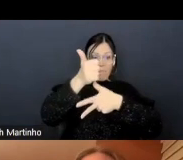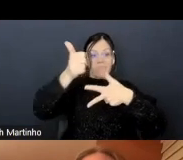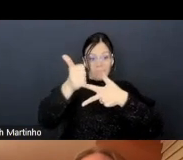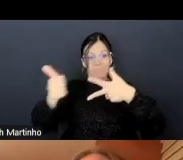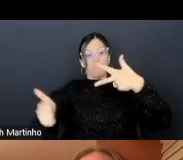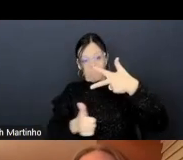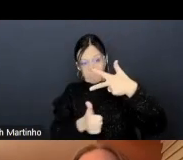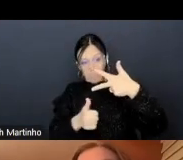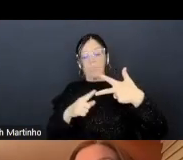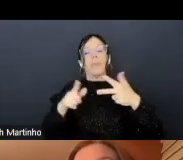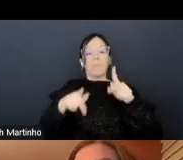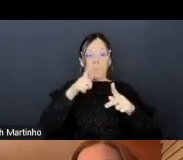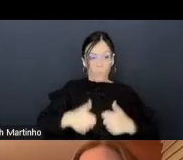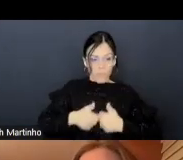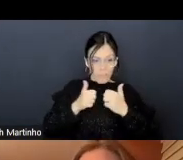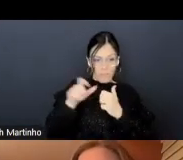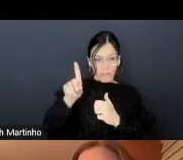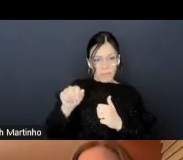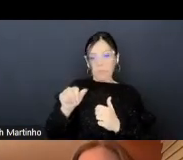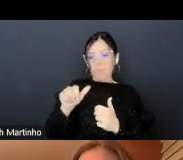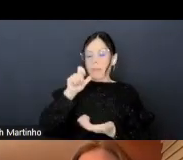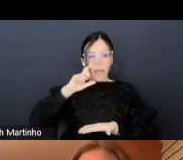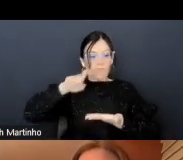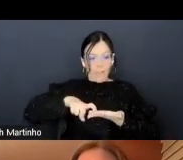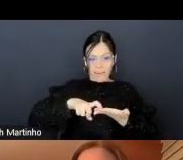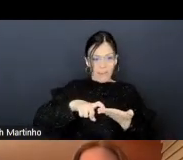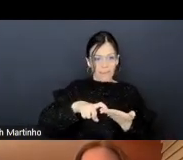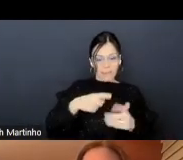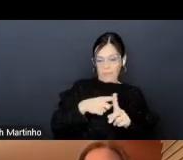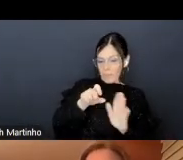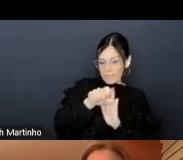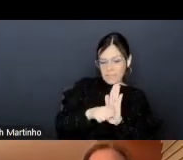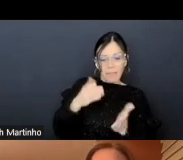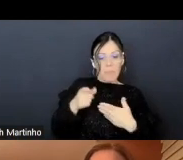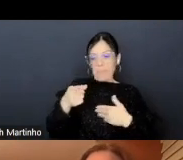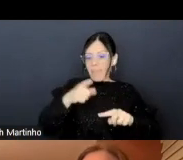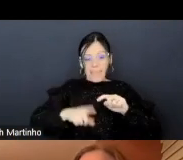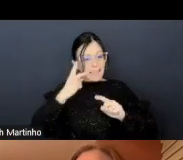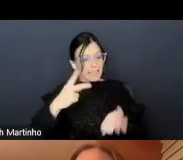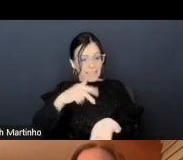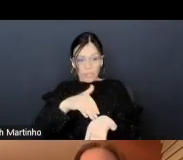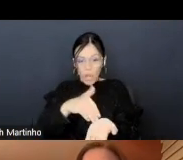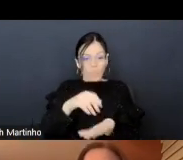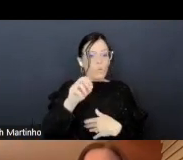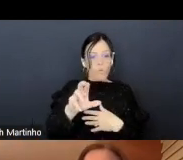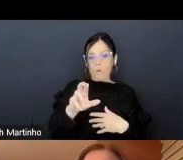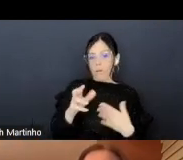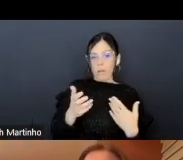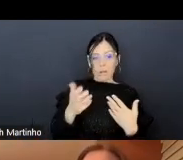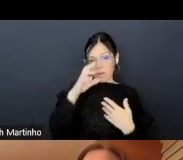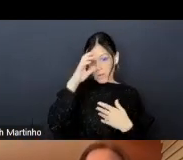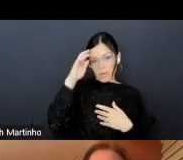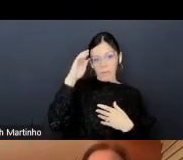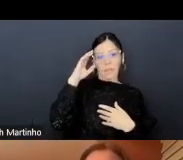it are unrecognized by the state so people who might not have means to see a doctor to see uh